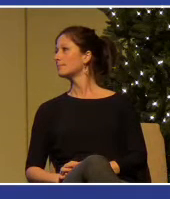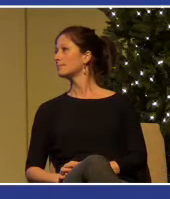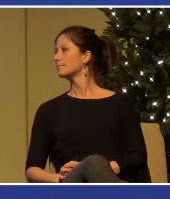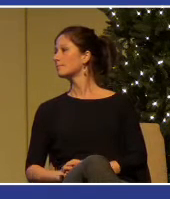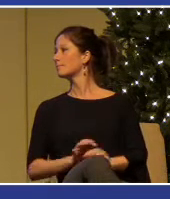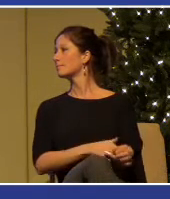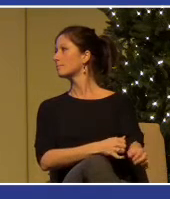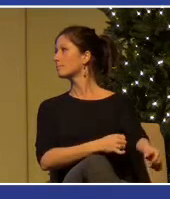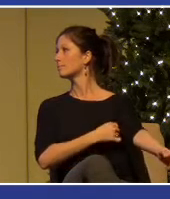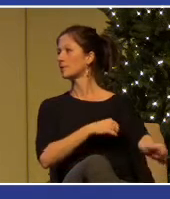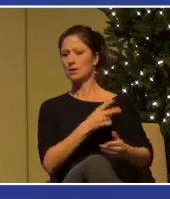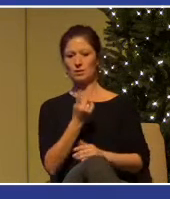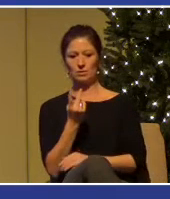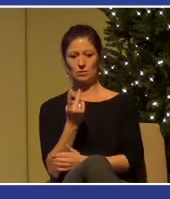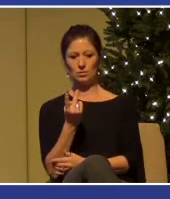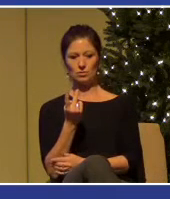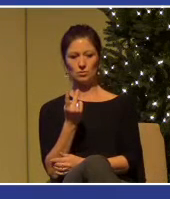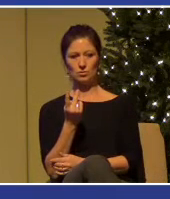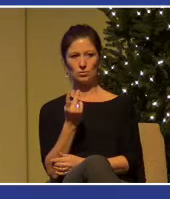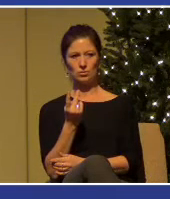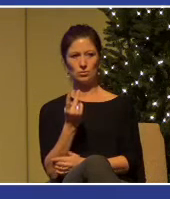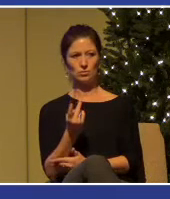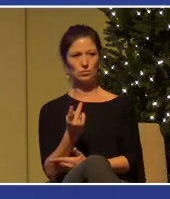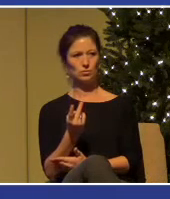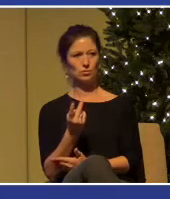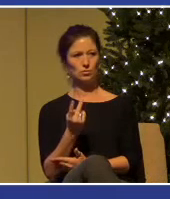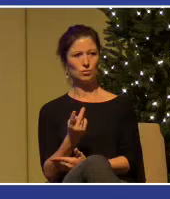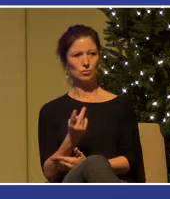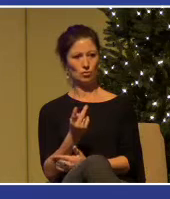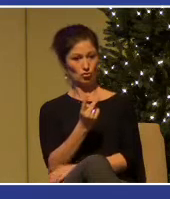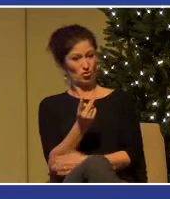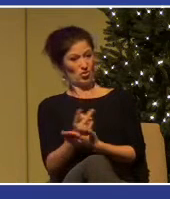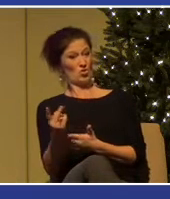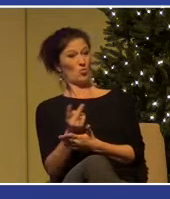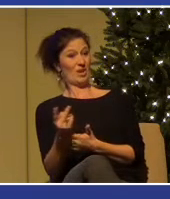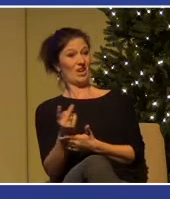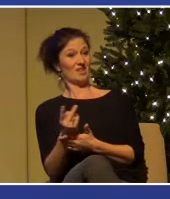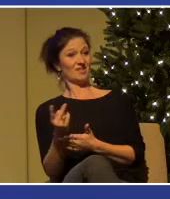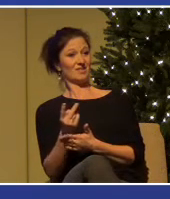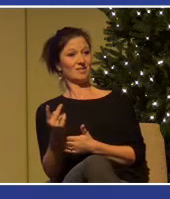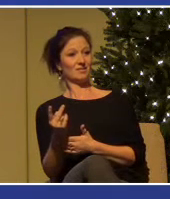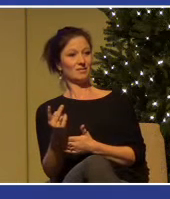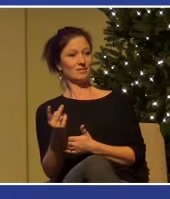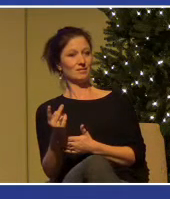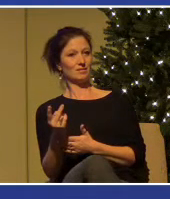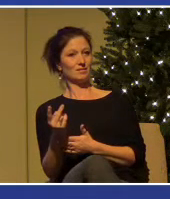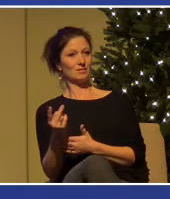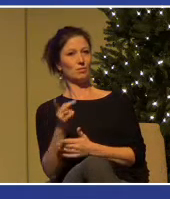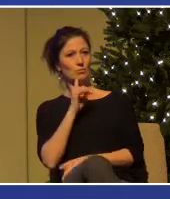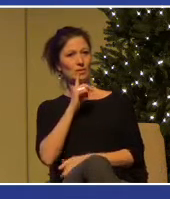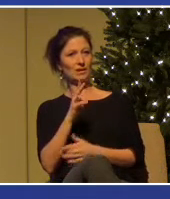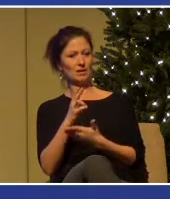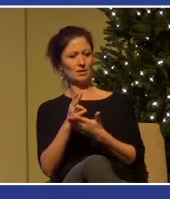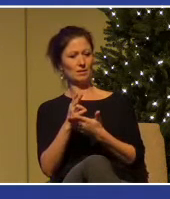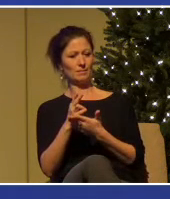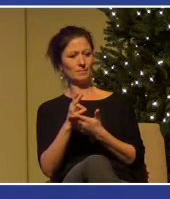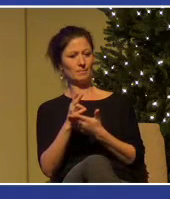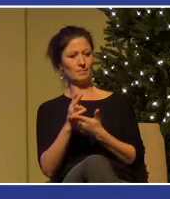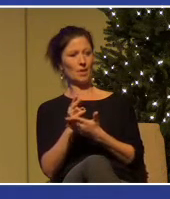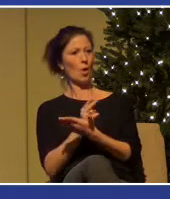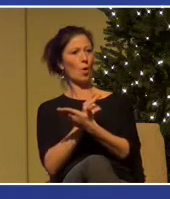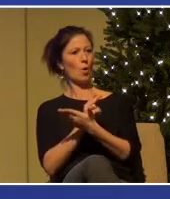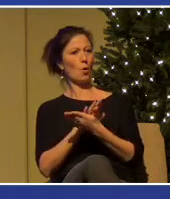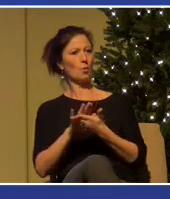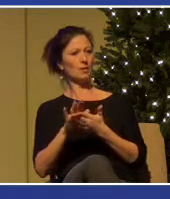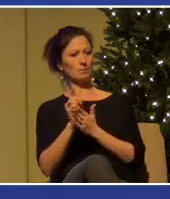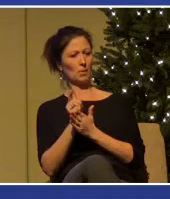Those two Sundays, those were holy moments. And so I want you to know, we haven't taken